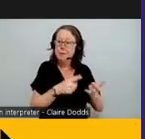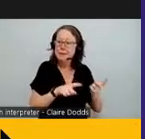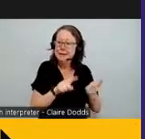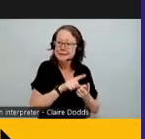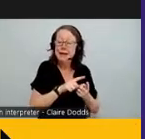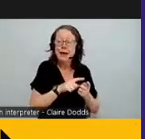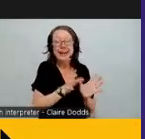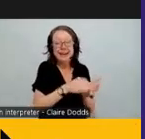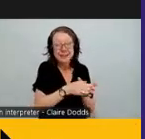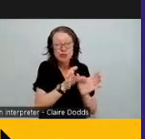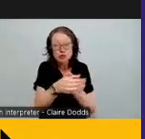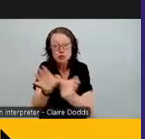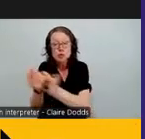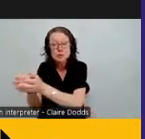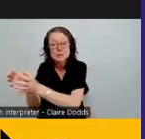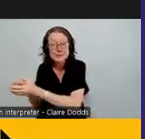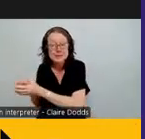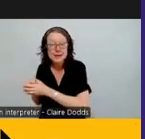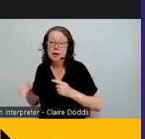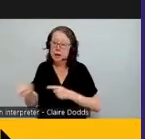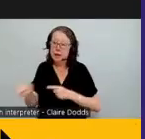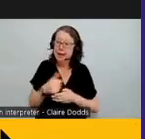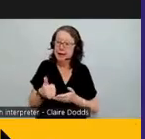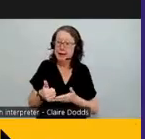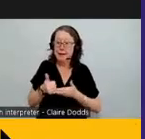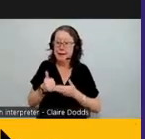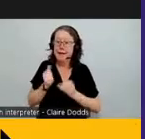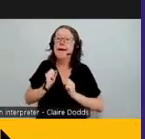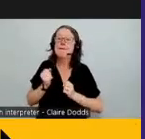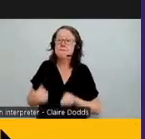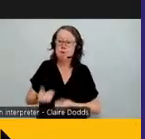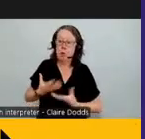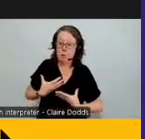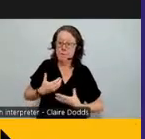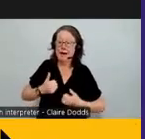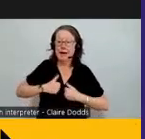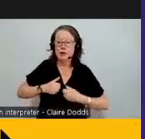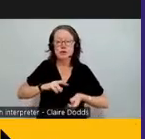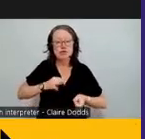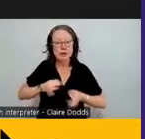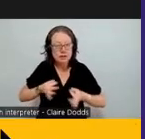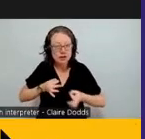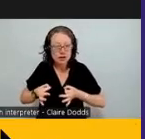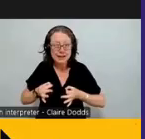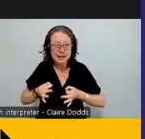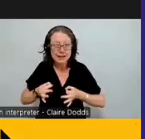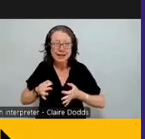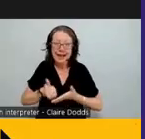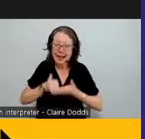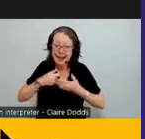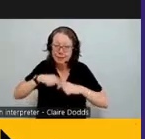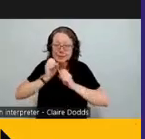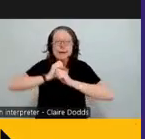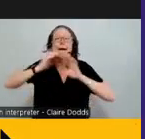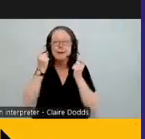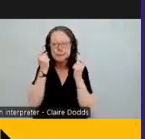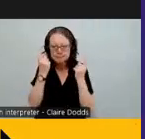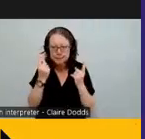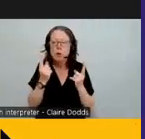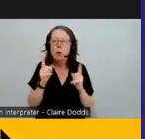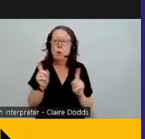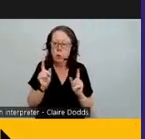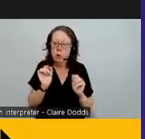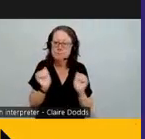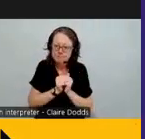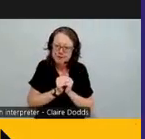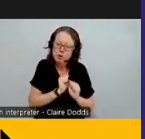to understand what you can't find out from the data, and who really help to shape our work and inform what is going to work in an area